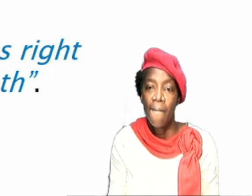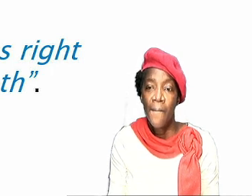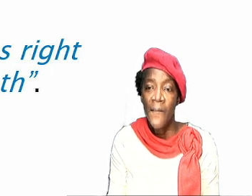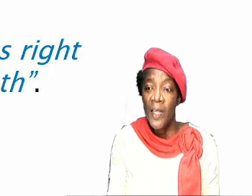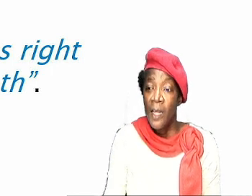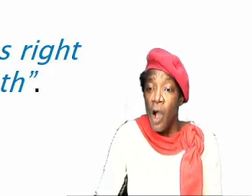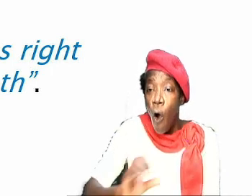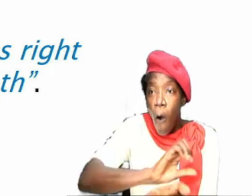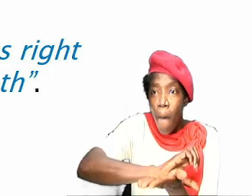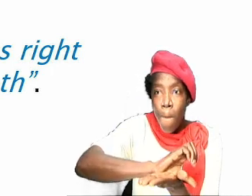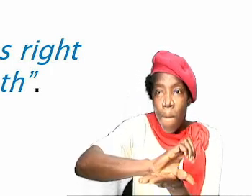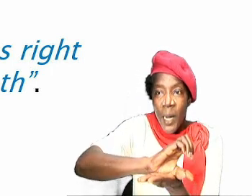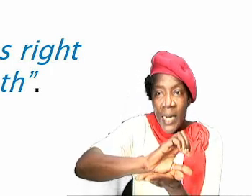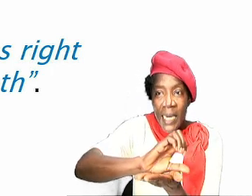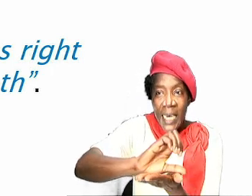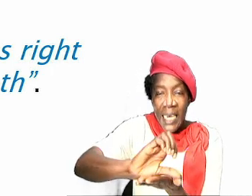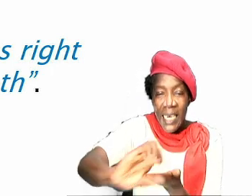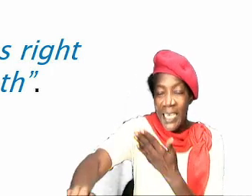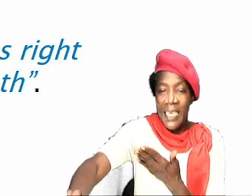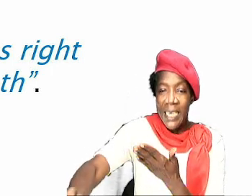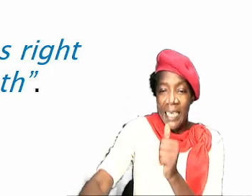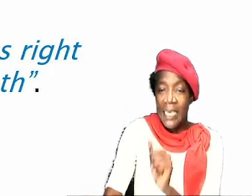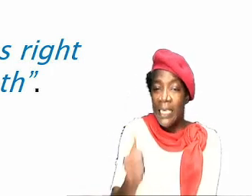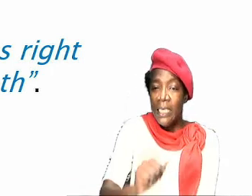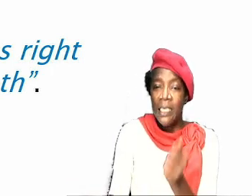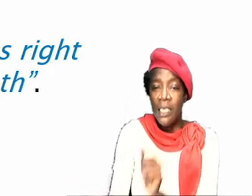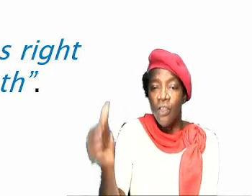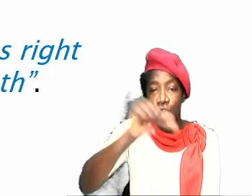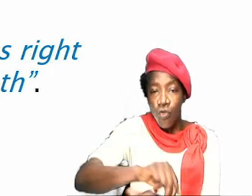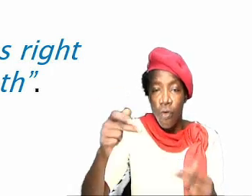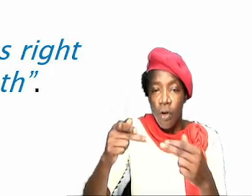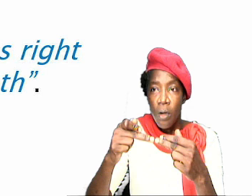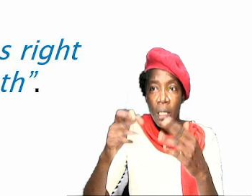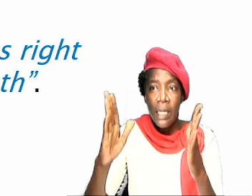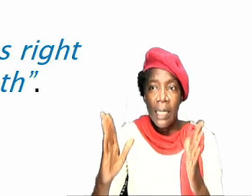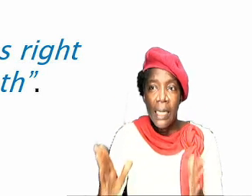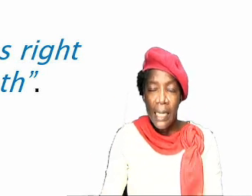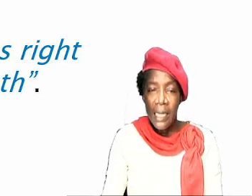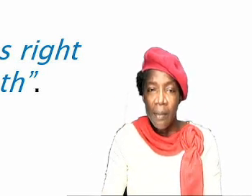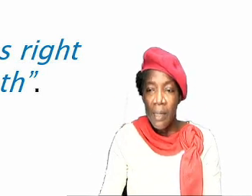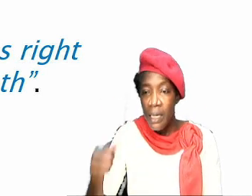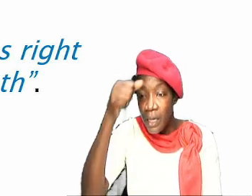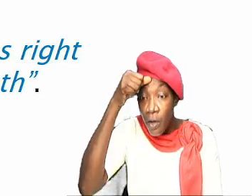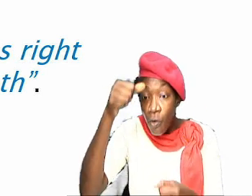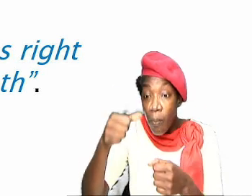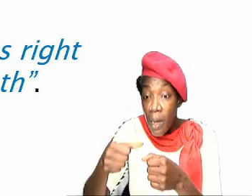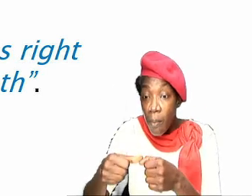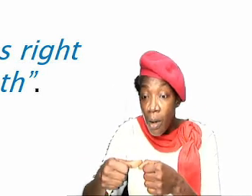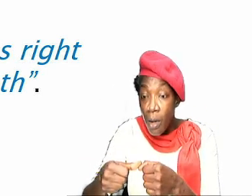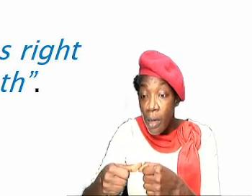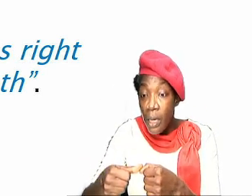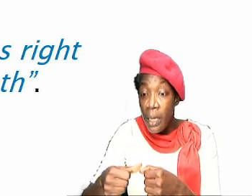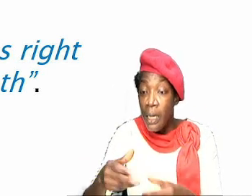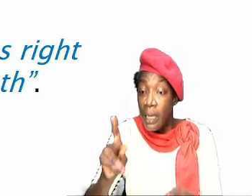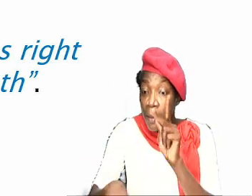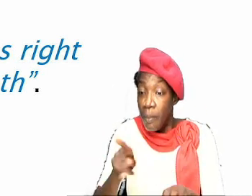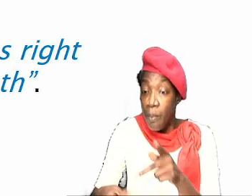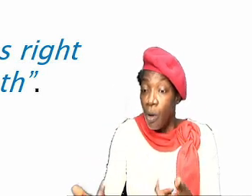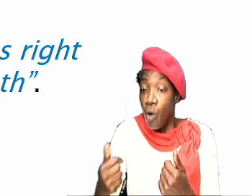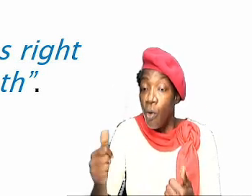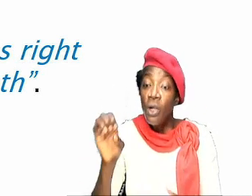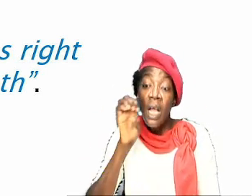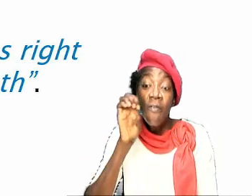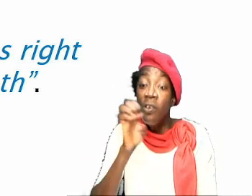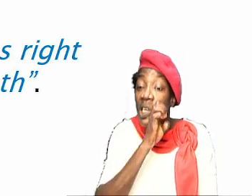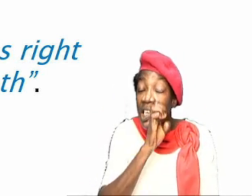Utterly destroy Amalek. You know, I remember when my people came out of Egypt, what they did, and